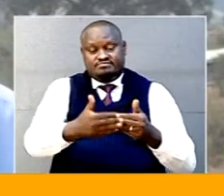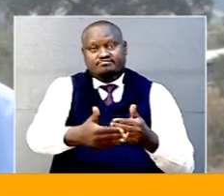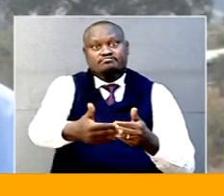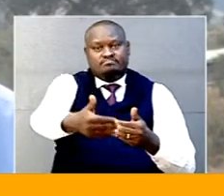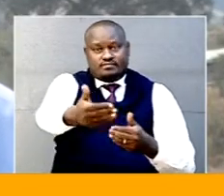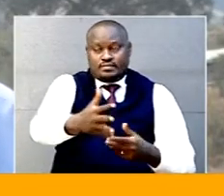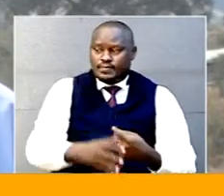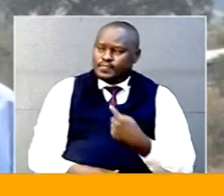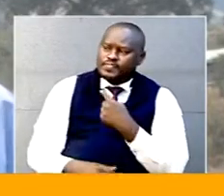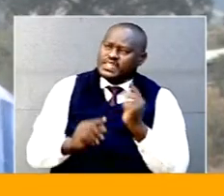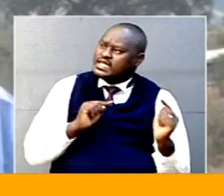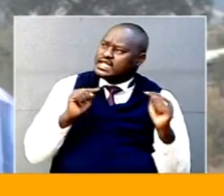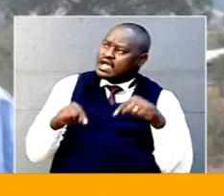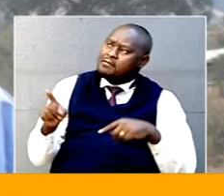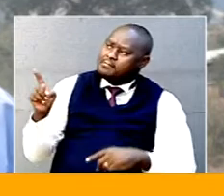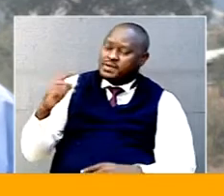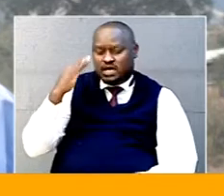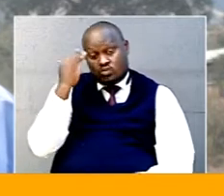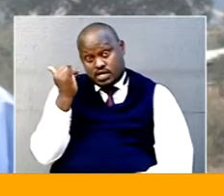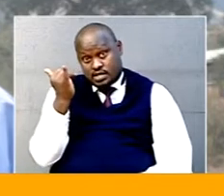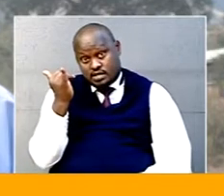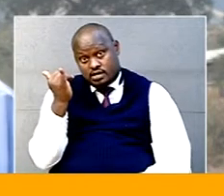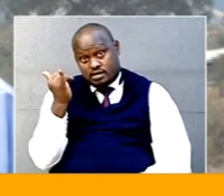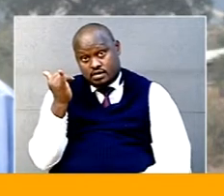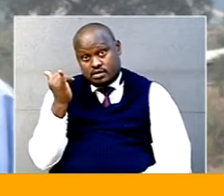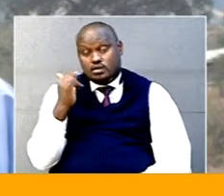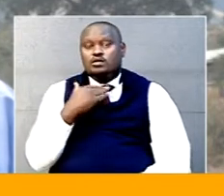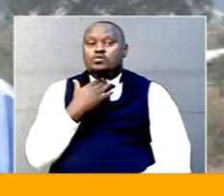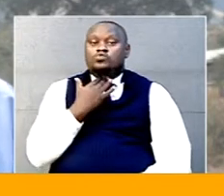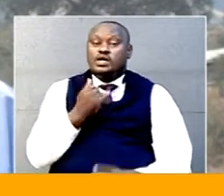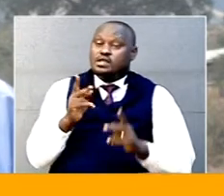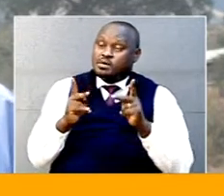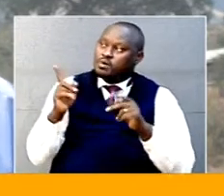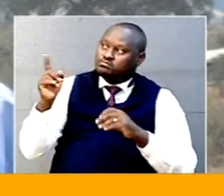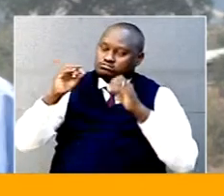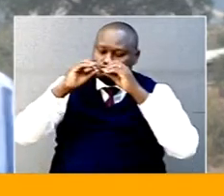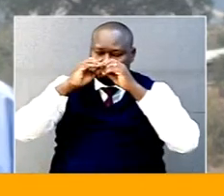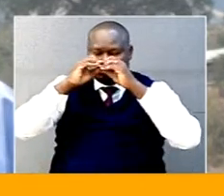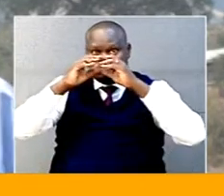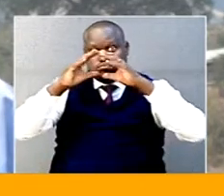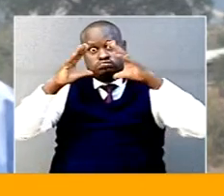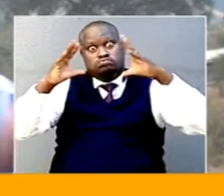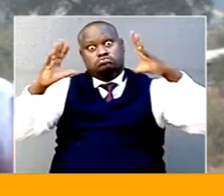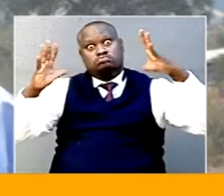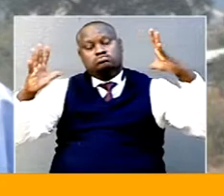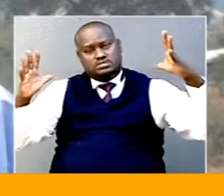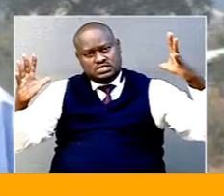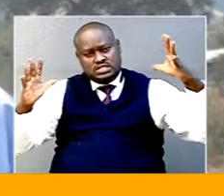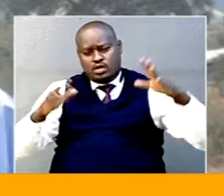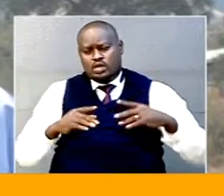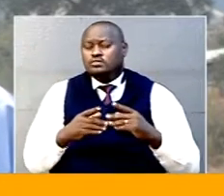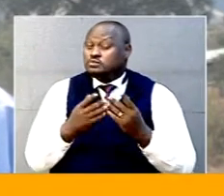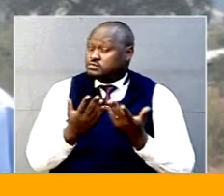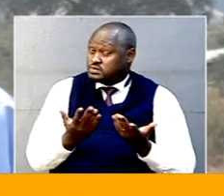our purpose here is really to make the people, to sensitize them about our